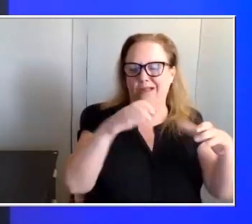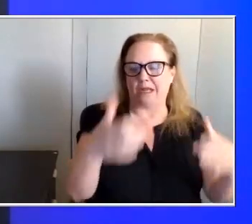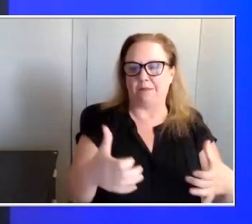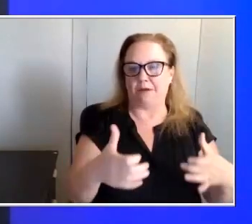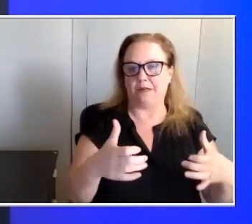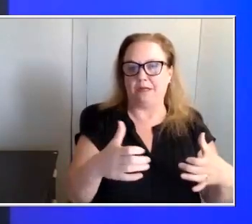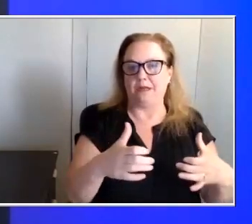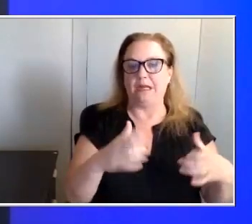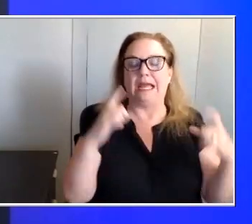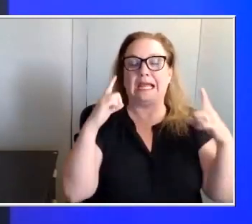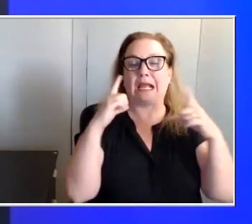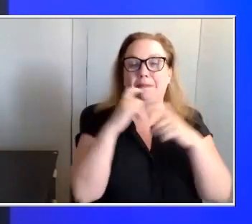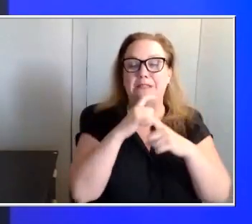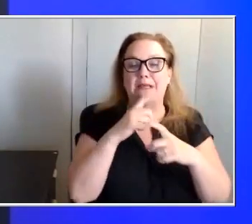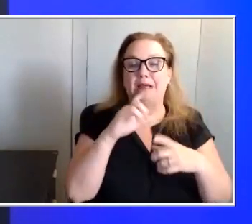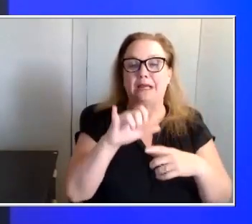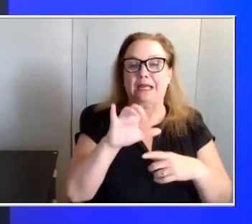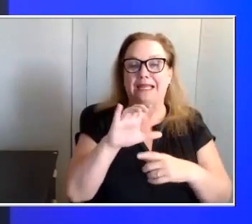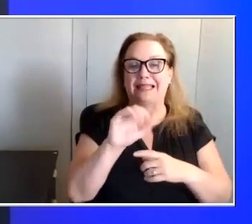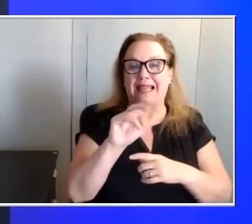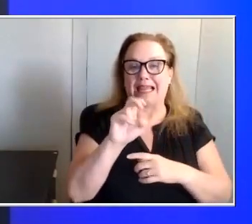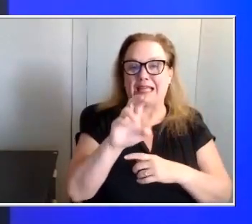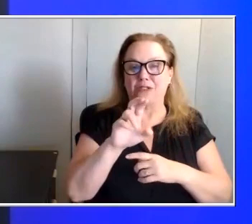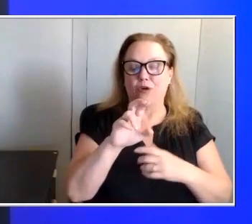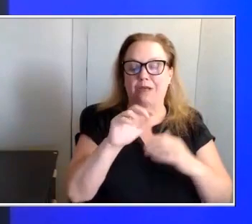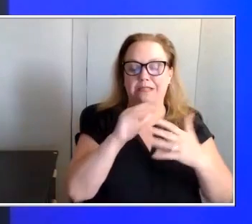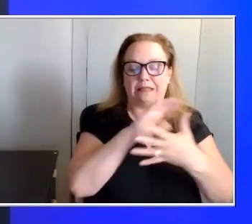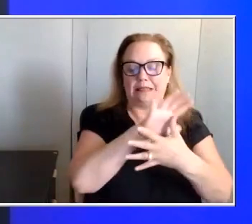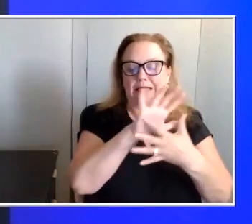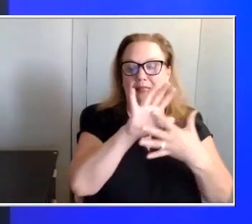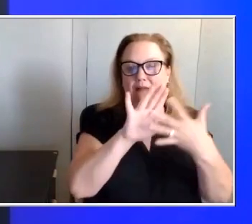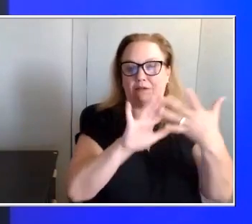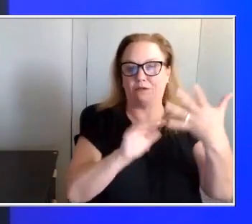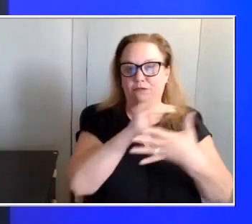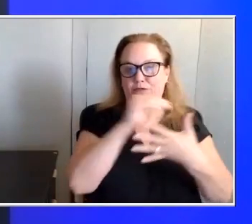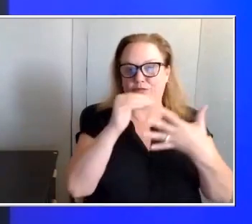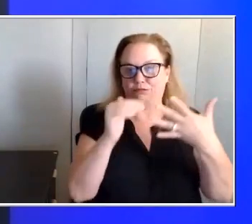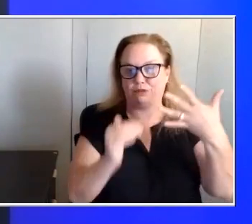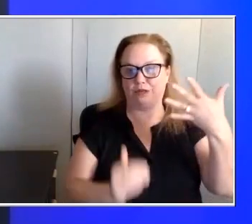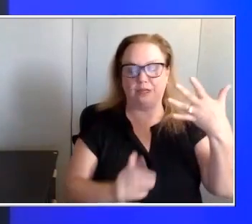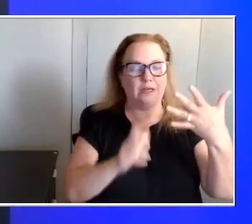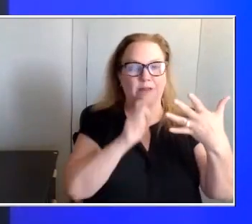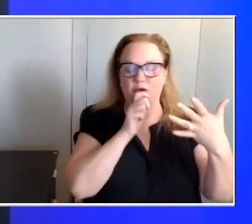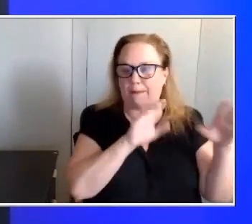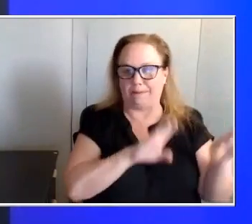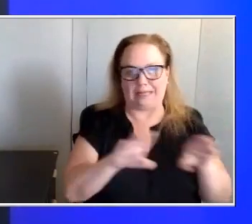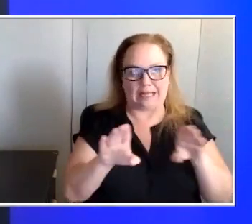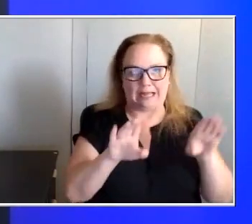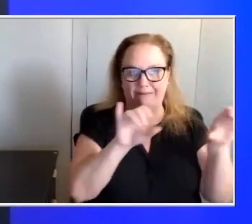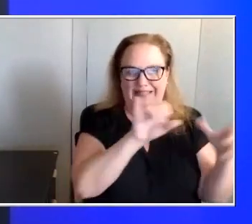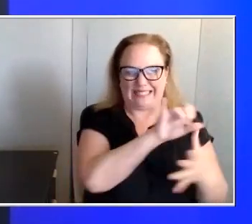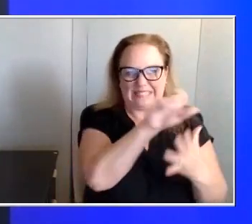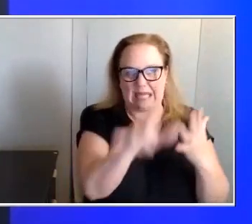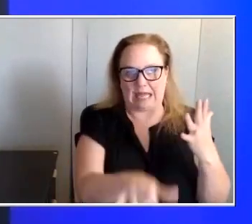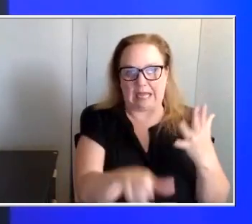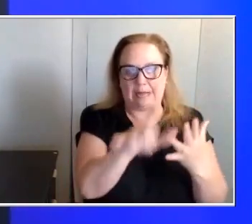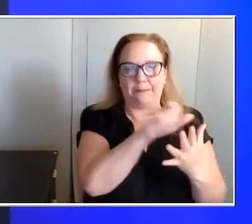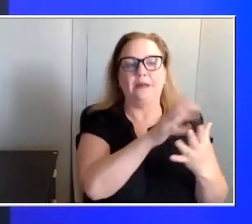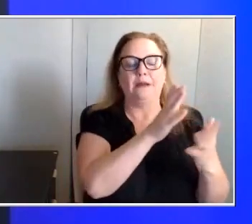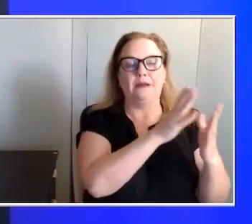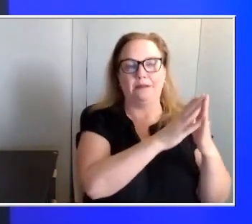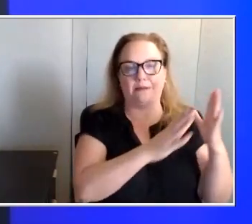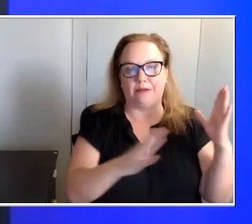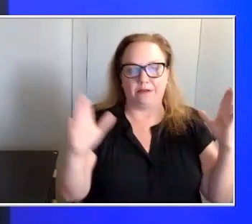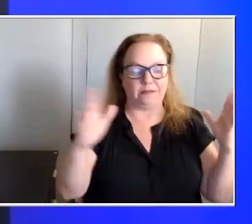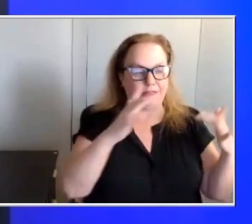comes in is that prostate cancer is a graded disease. So not all prostate cancer behaves the same, and it exists on a continuum from disease